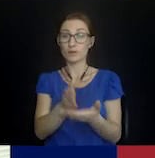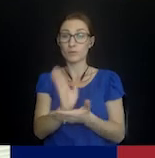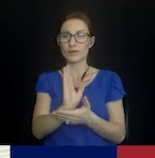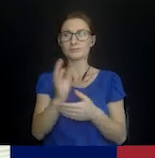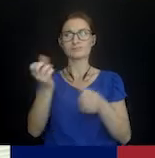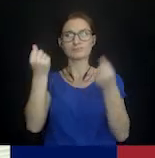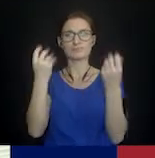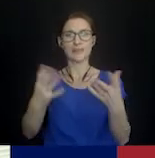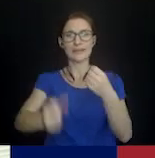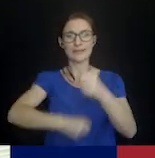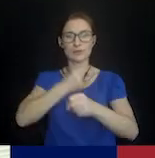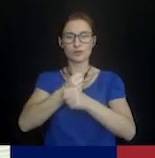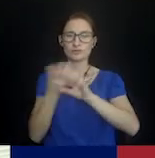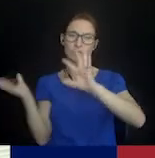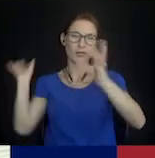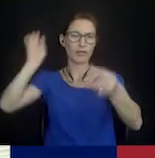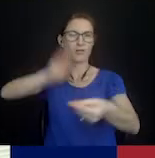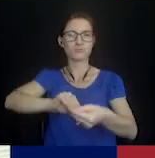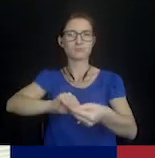for years.